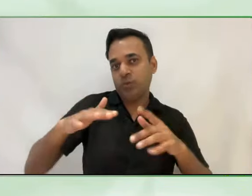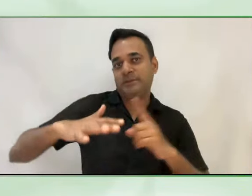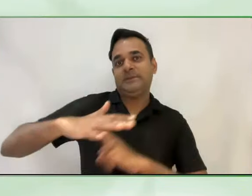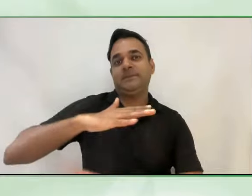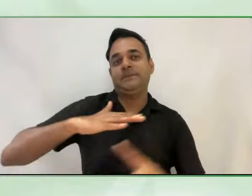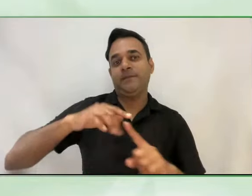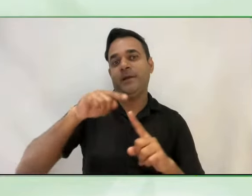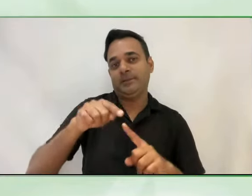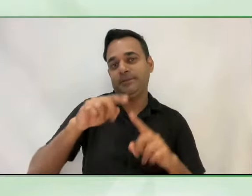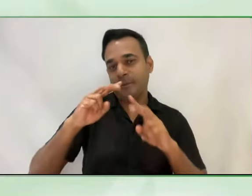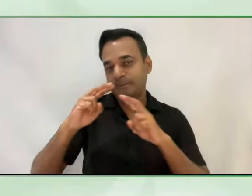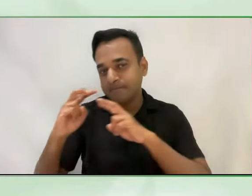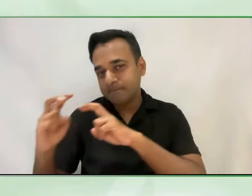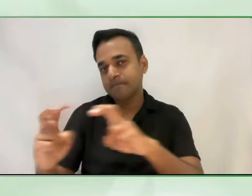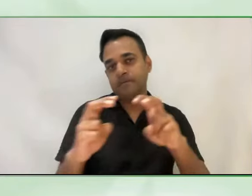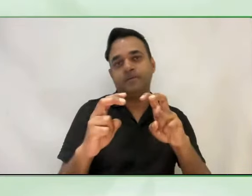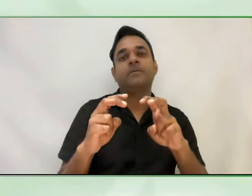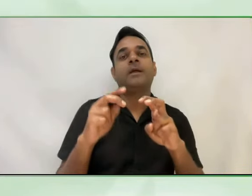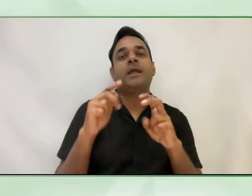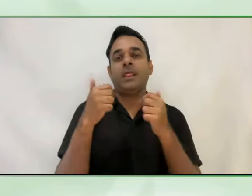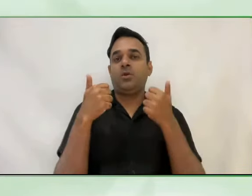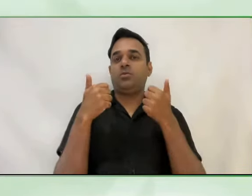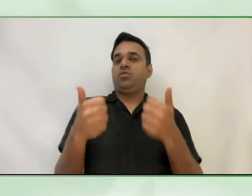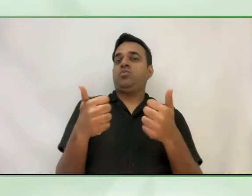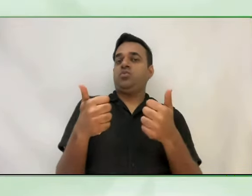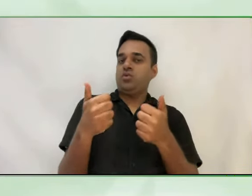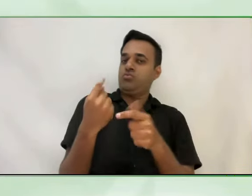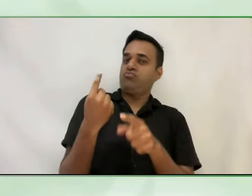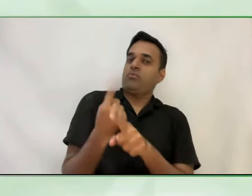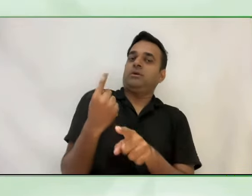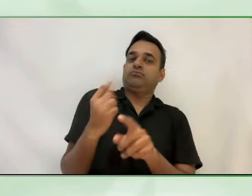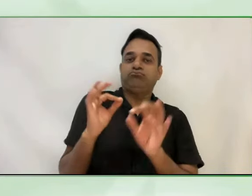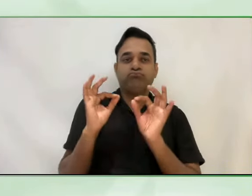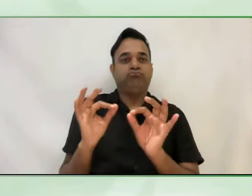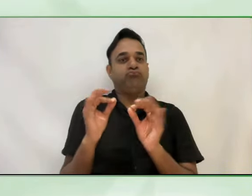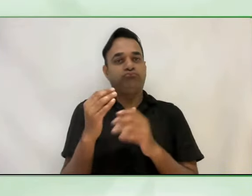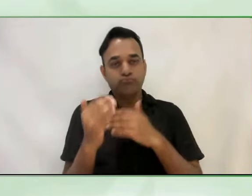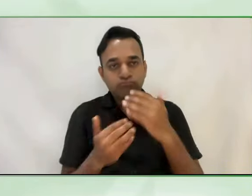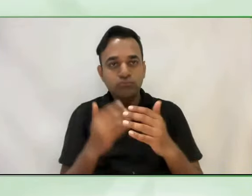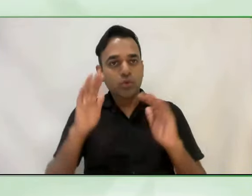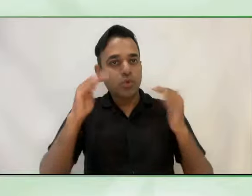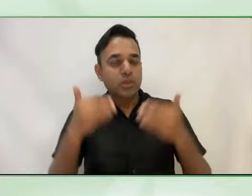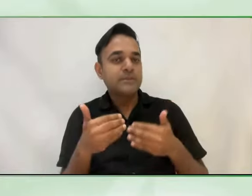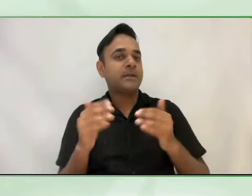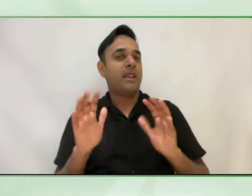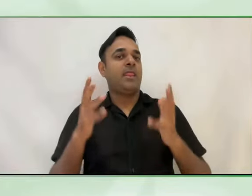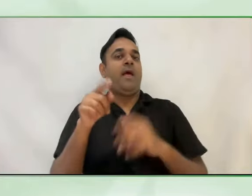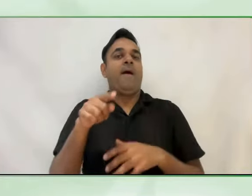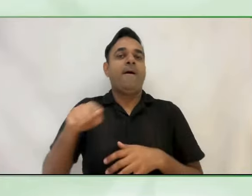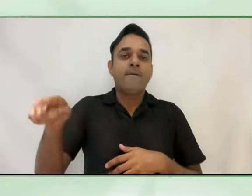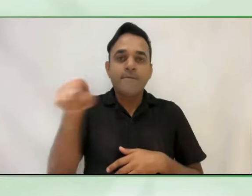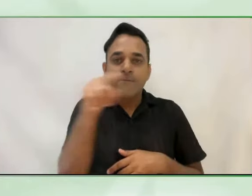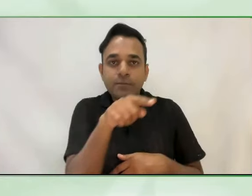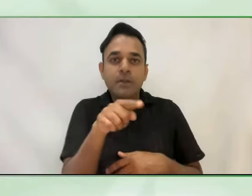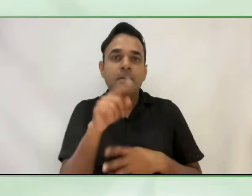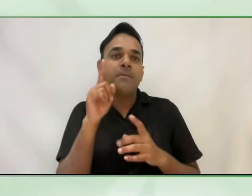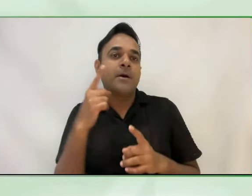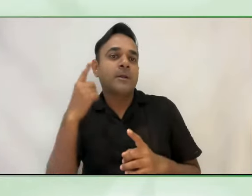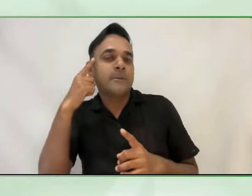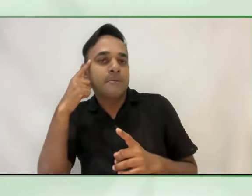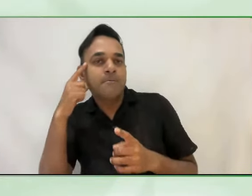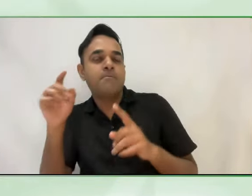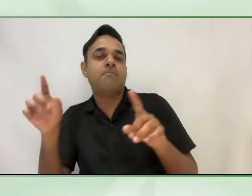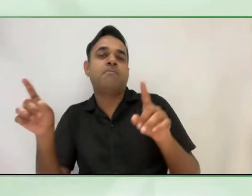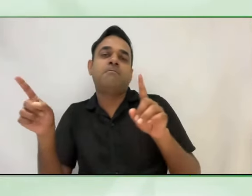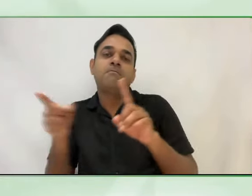develop solutions. I would love to build partnerships to ensure that this index has greater reach beyond the UK, because I think it's a